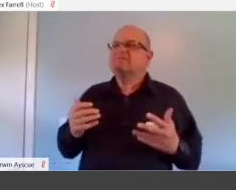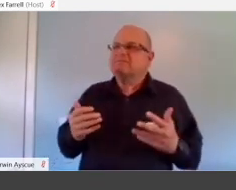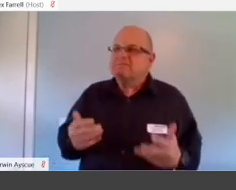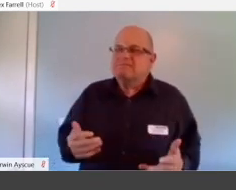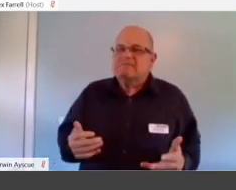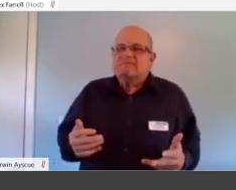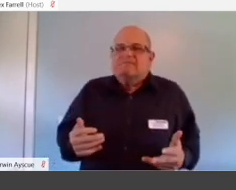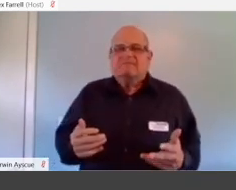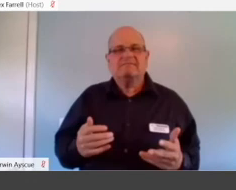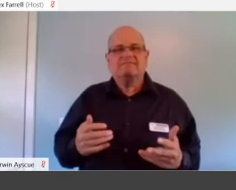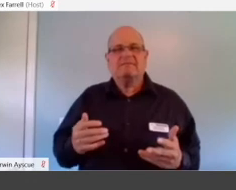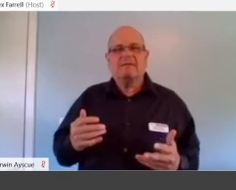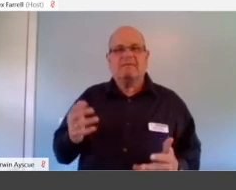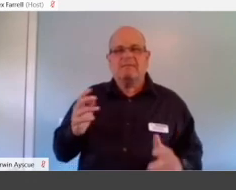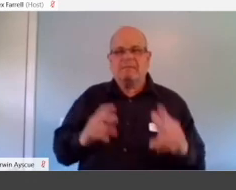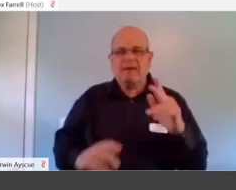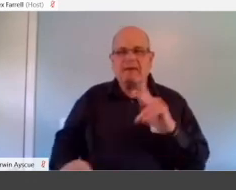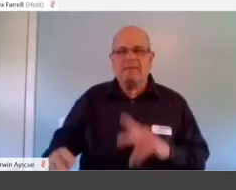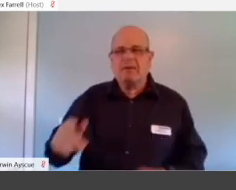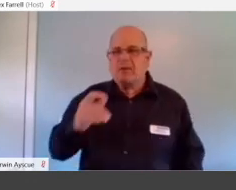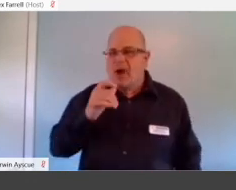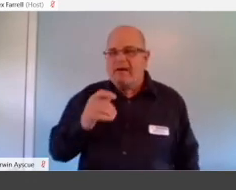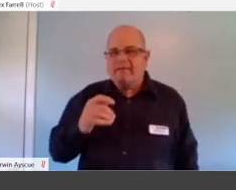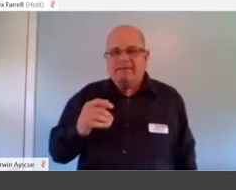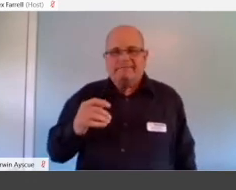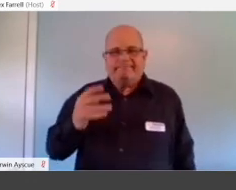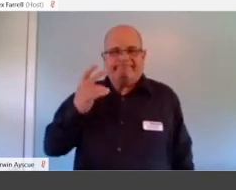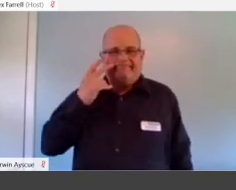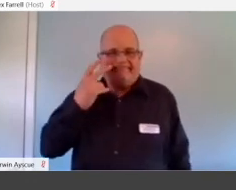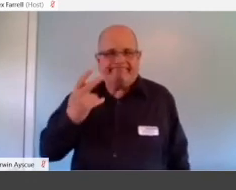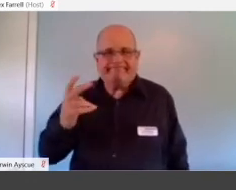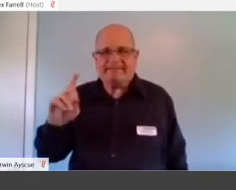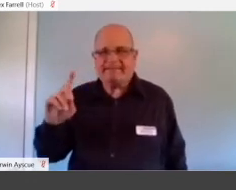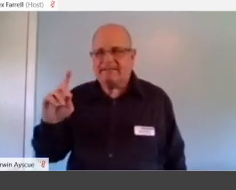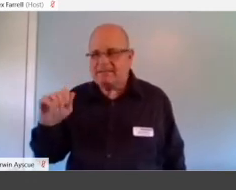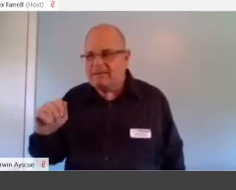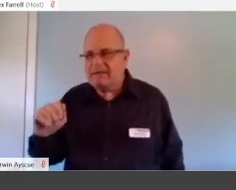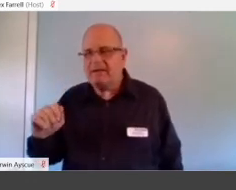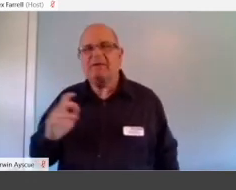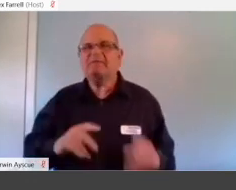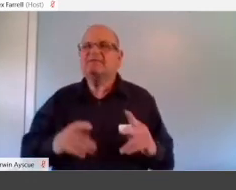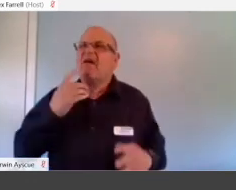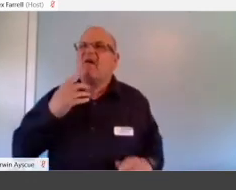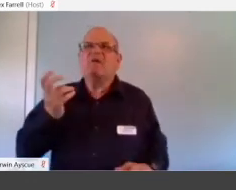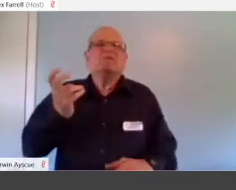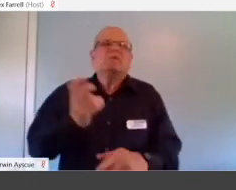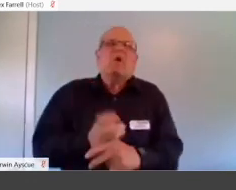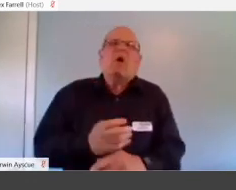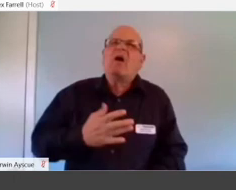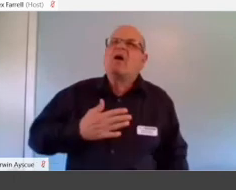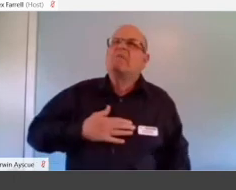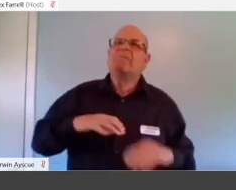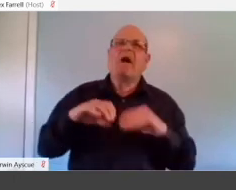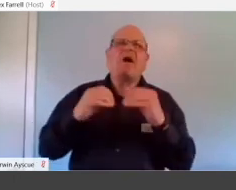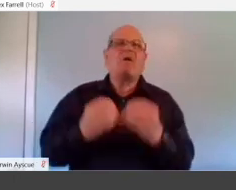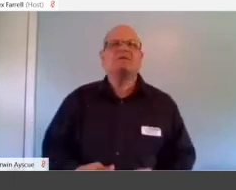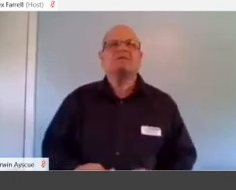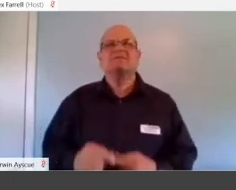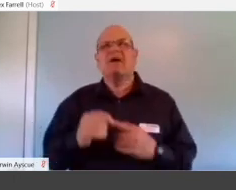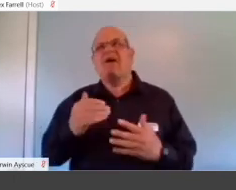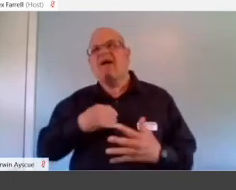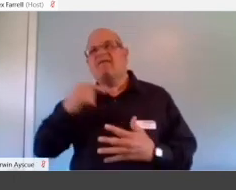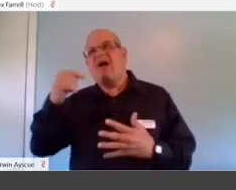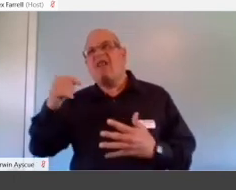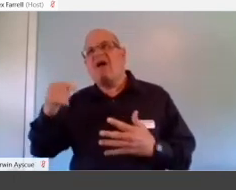mentioned, might have a seen disability. And when people also say, oh, but it's too hard, my organization's unique, we've got this. I mean,